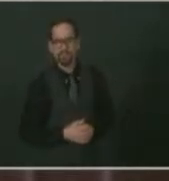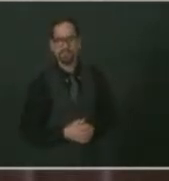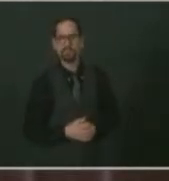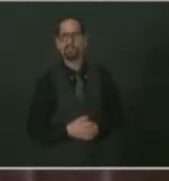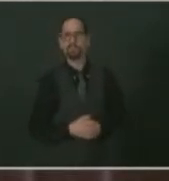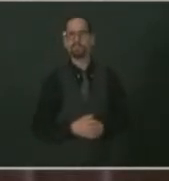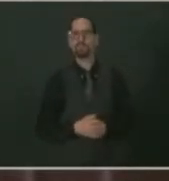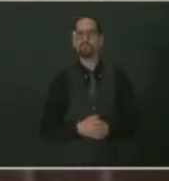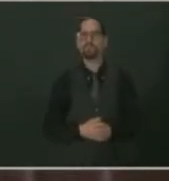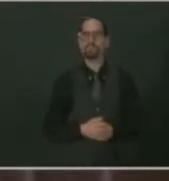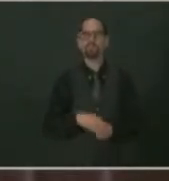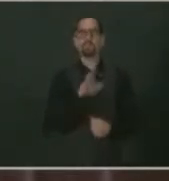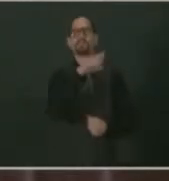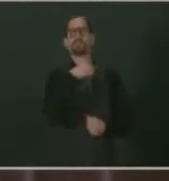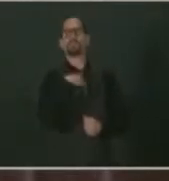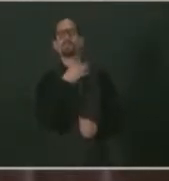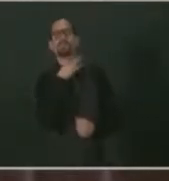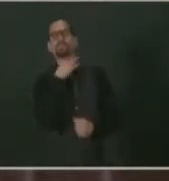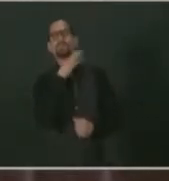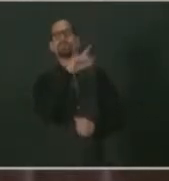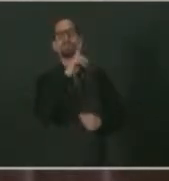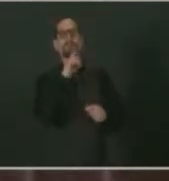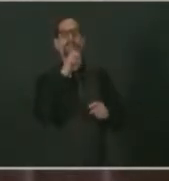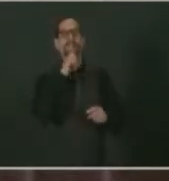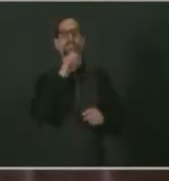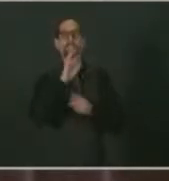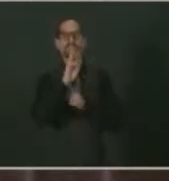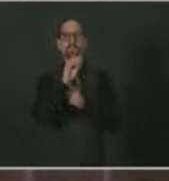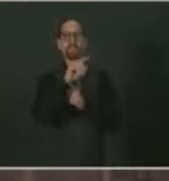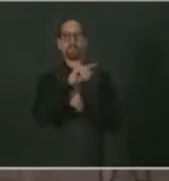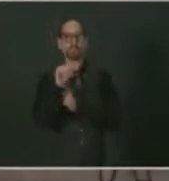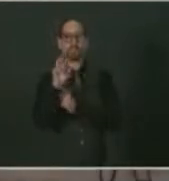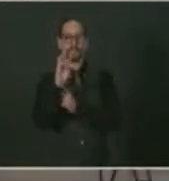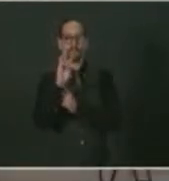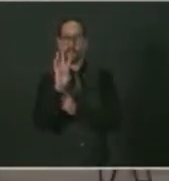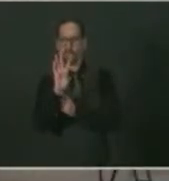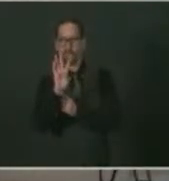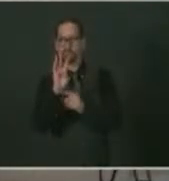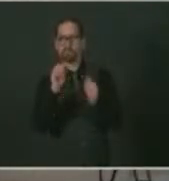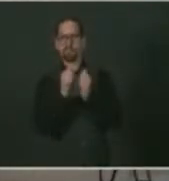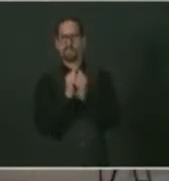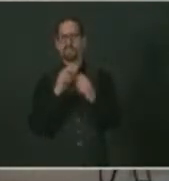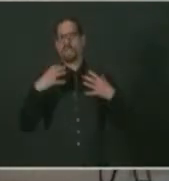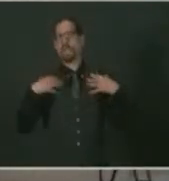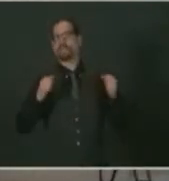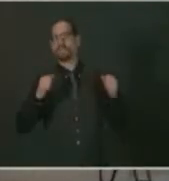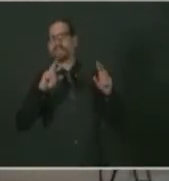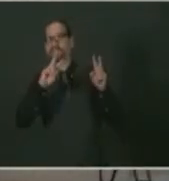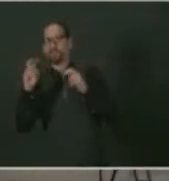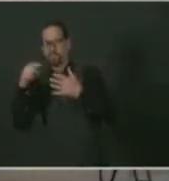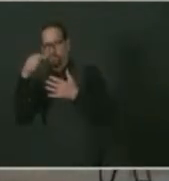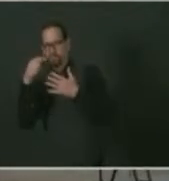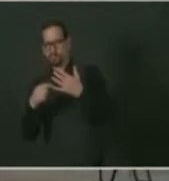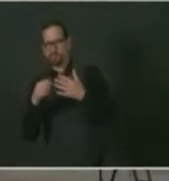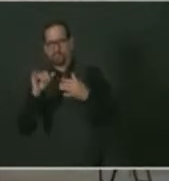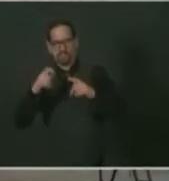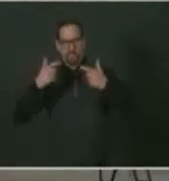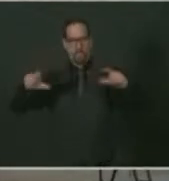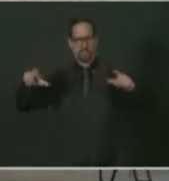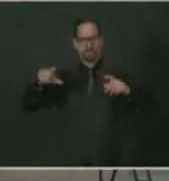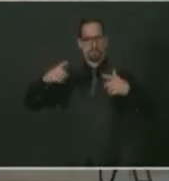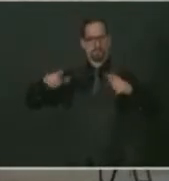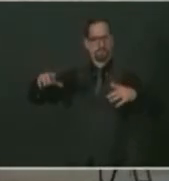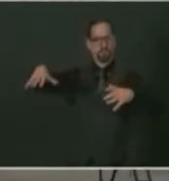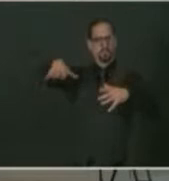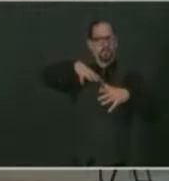been vaccinated, the 60 to 64-year-olds, the people with underlying health conditions? I know that was obviously a big group and a reason that the system